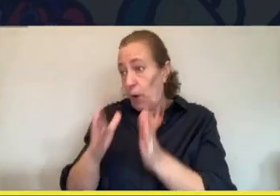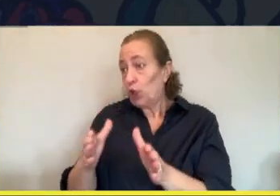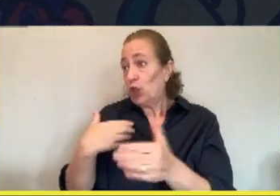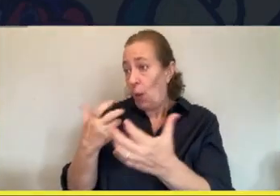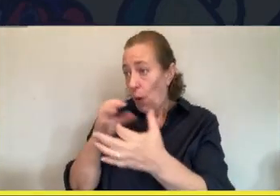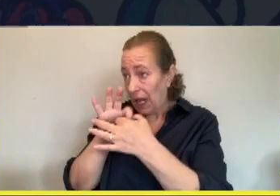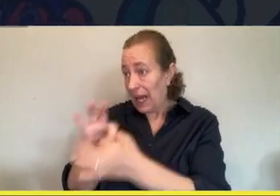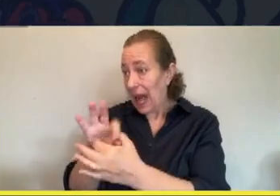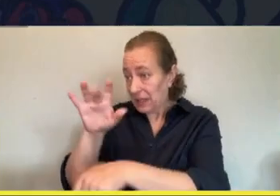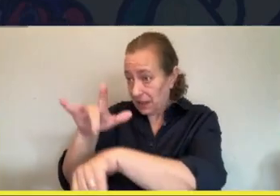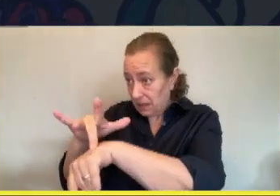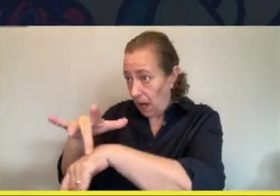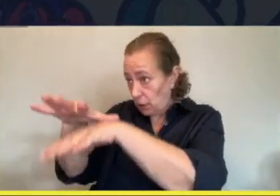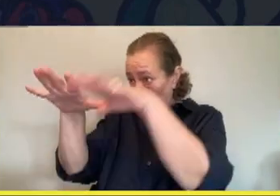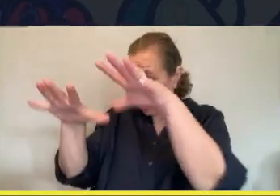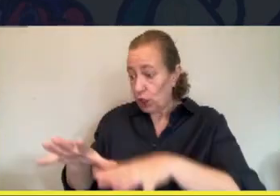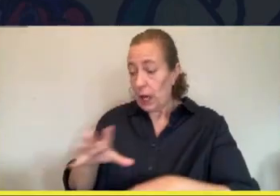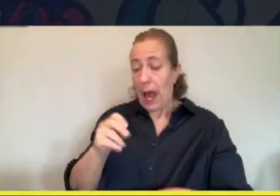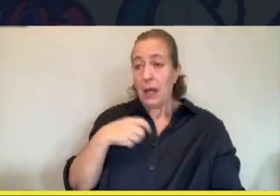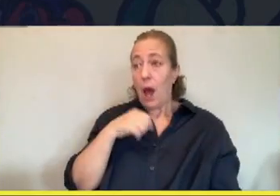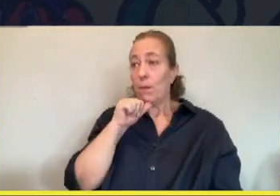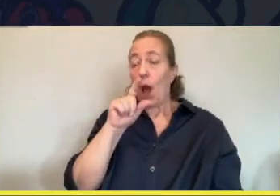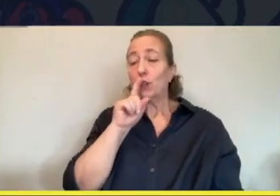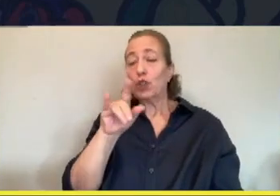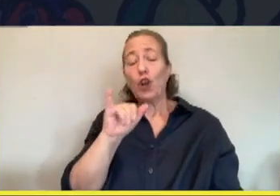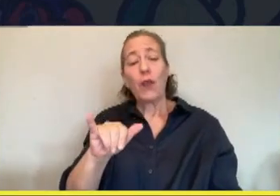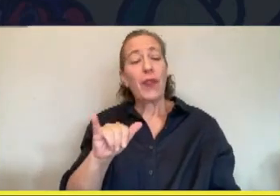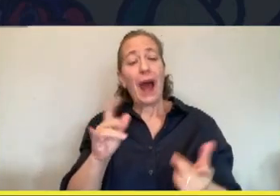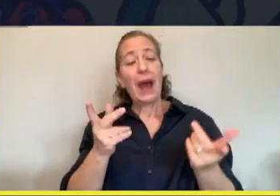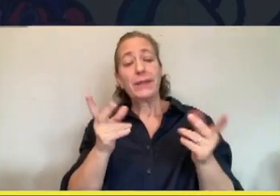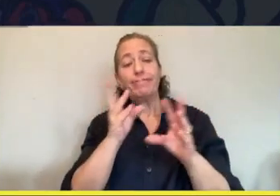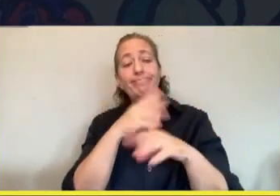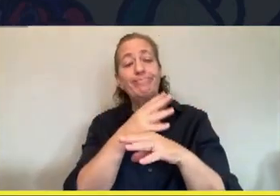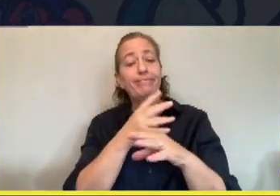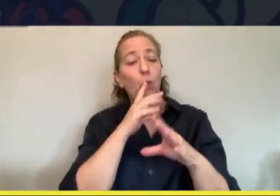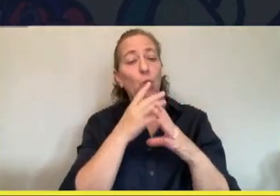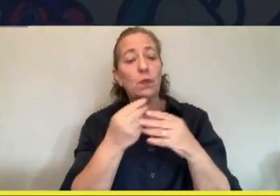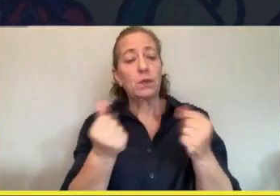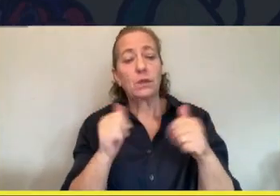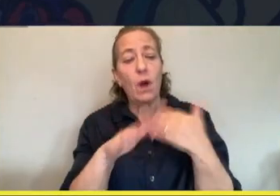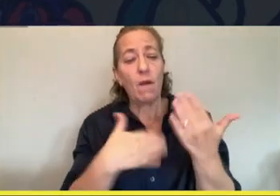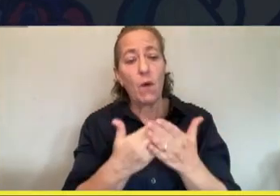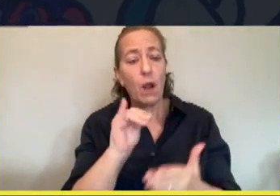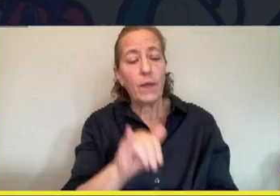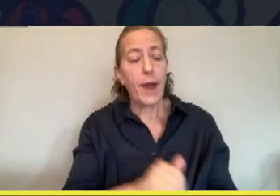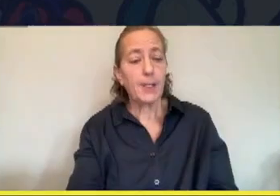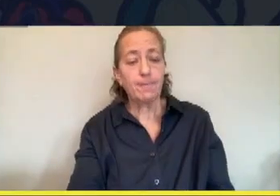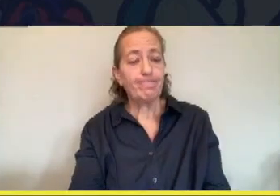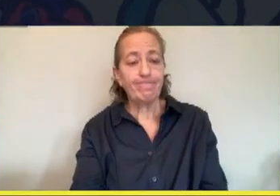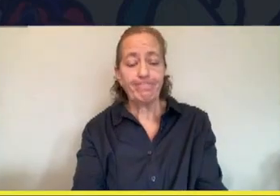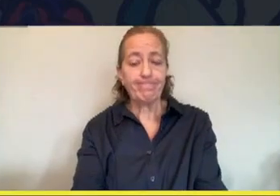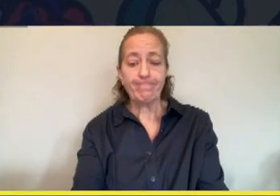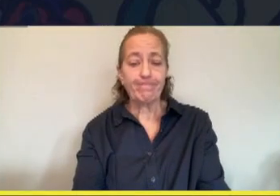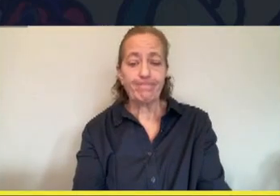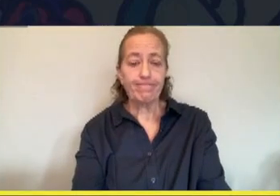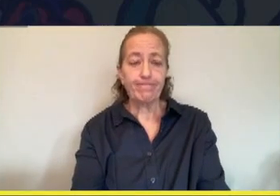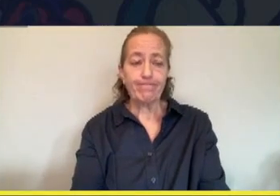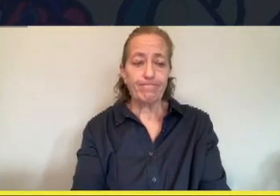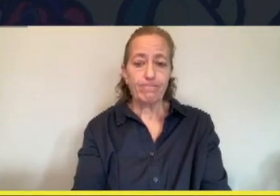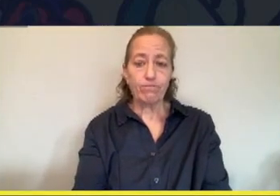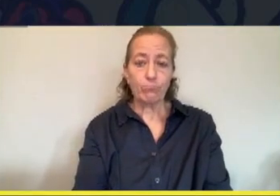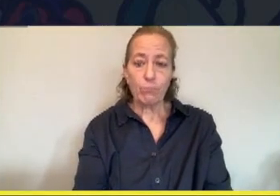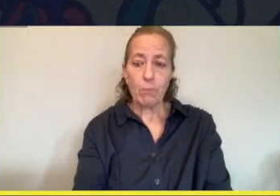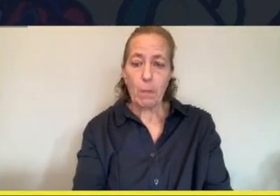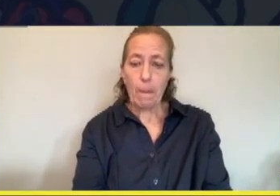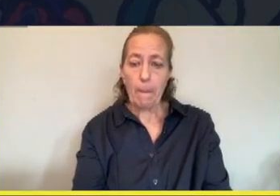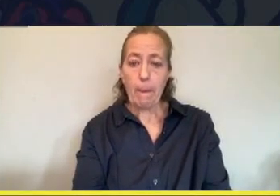I'm not certain that digital solutions are going to answer all of that. I'd like to second what Tara said, and